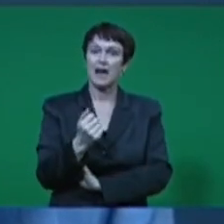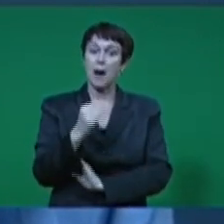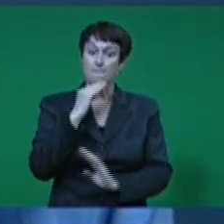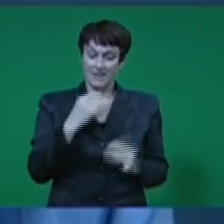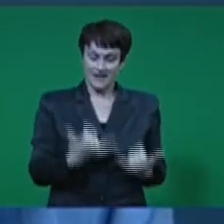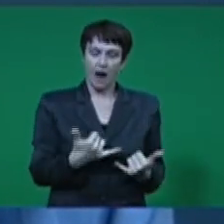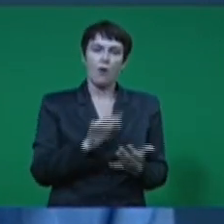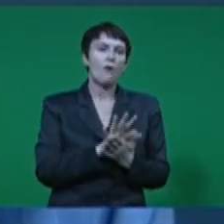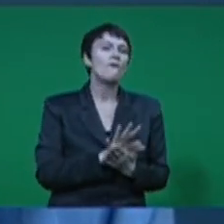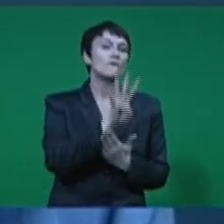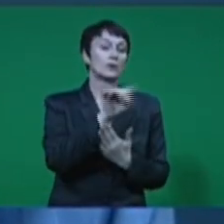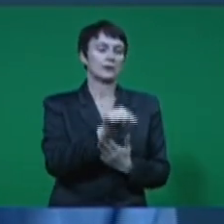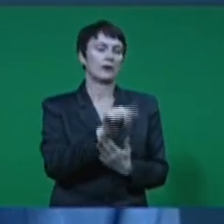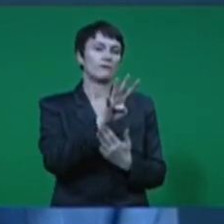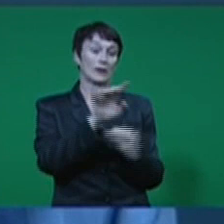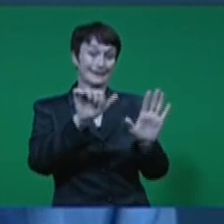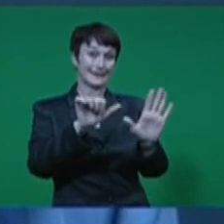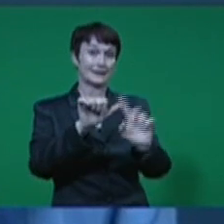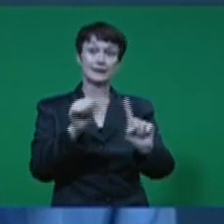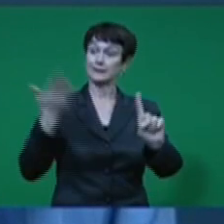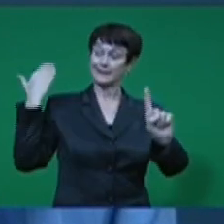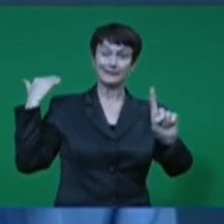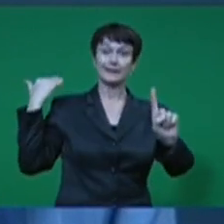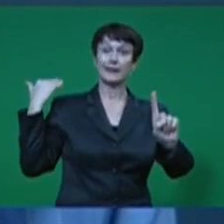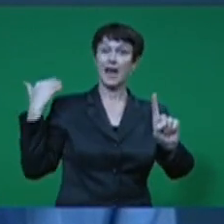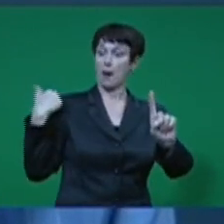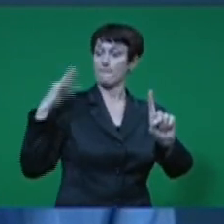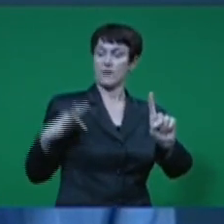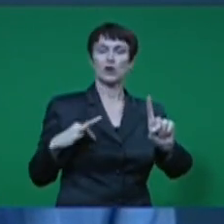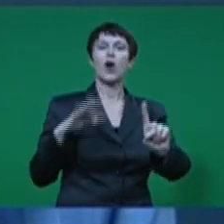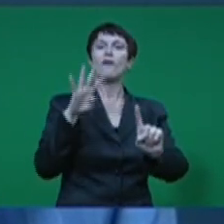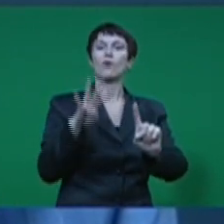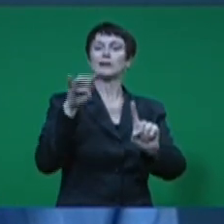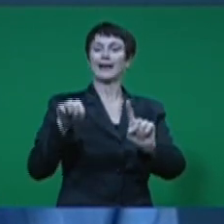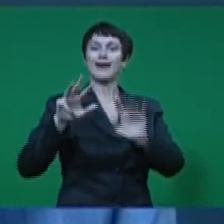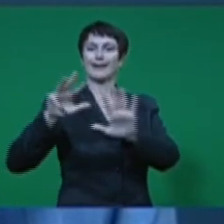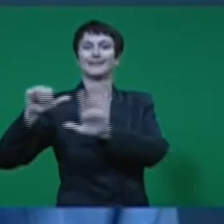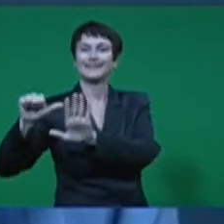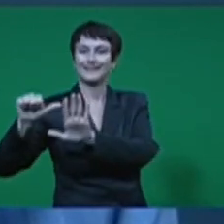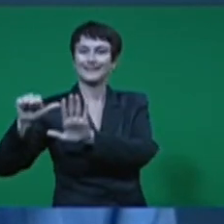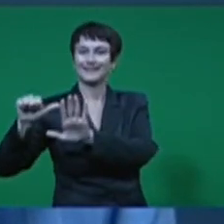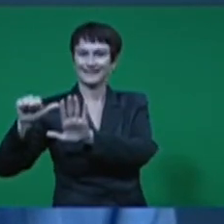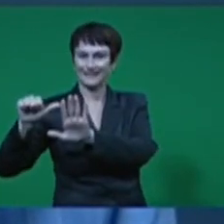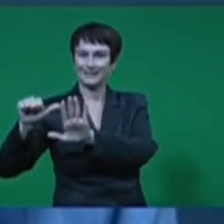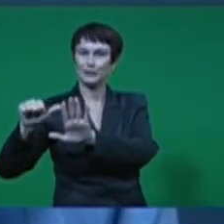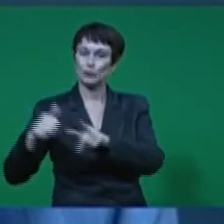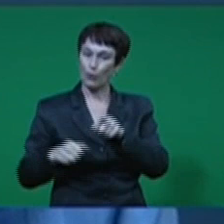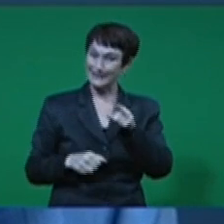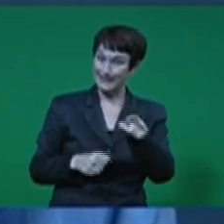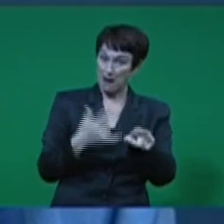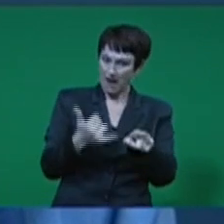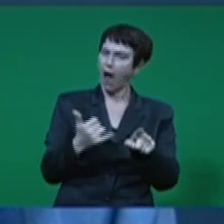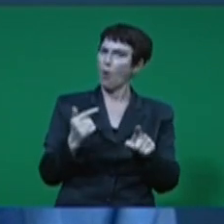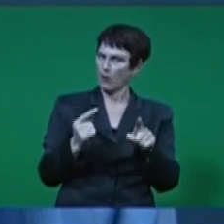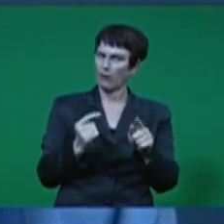14 rands 46 cents to the US dollar, compared to 14 rands 96 cents at the time of the